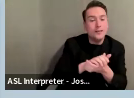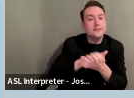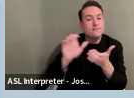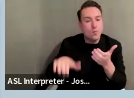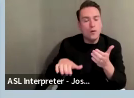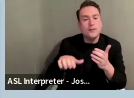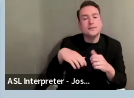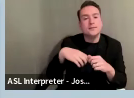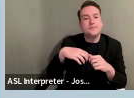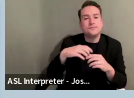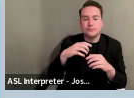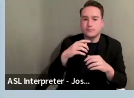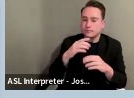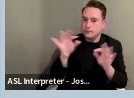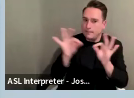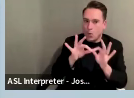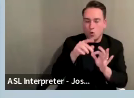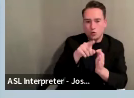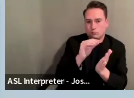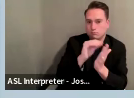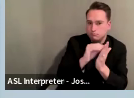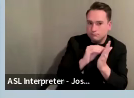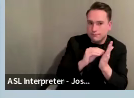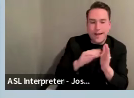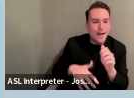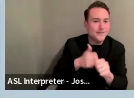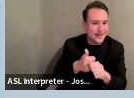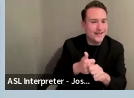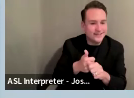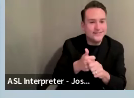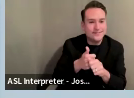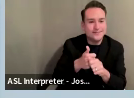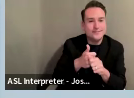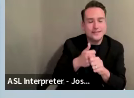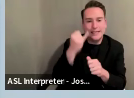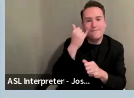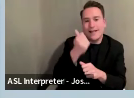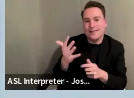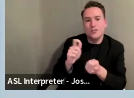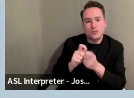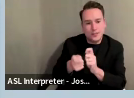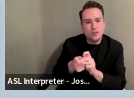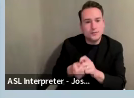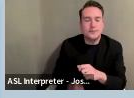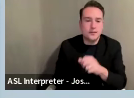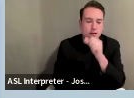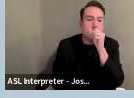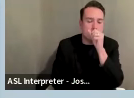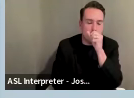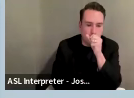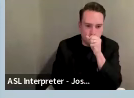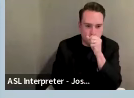to revisit your choices on an advanced healthcare directive, a power of attorney, and then of course, even in your trust and